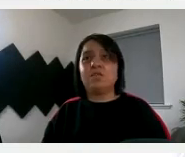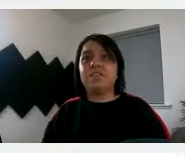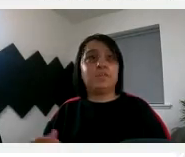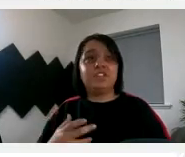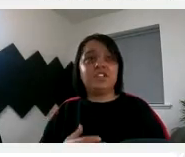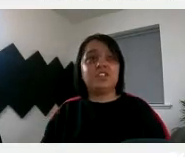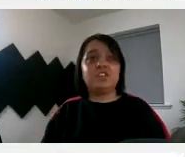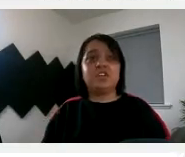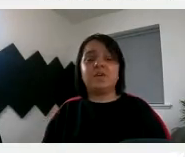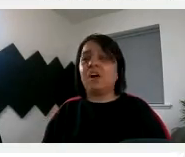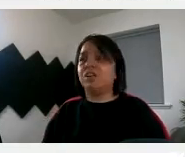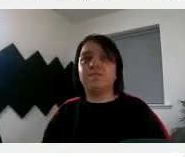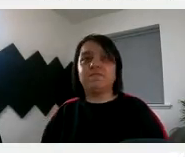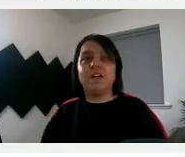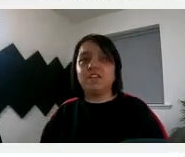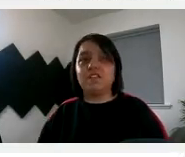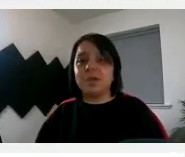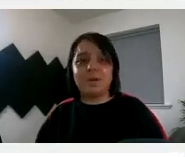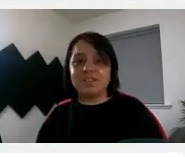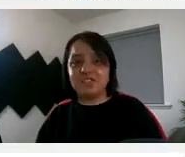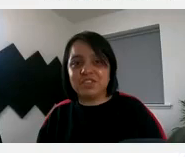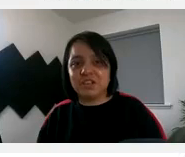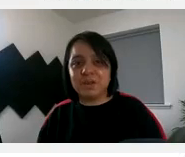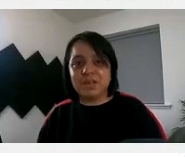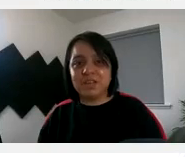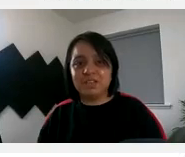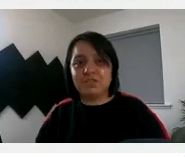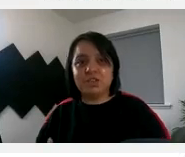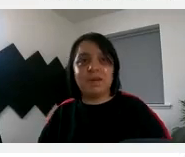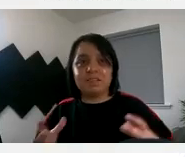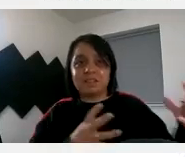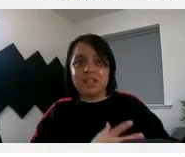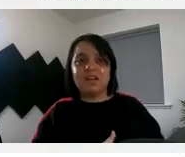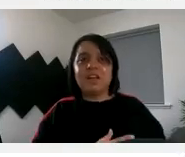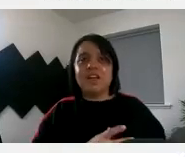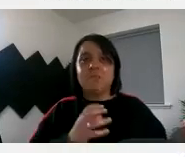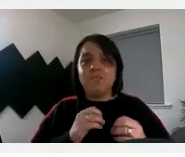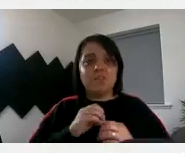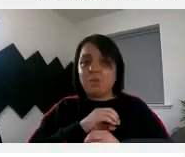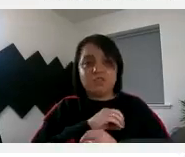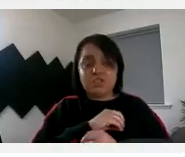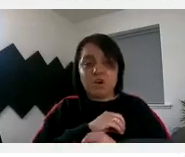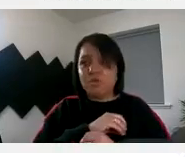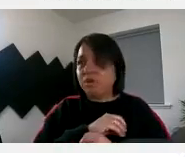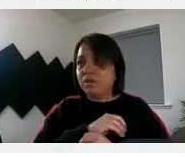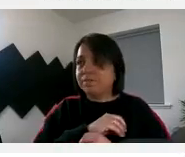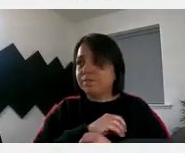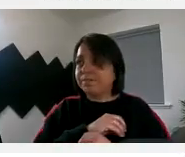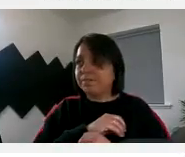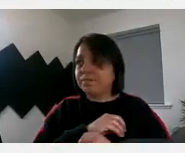Or if somebody cheated on you, you could be like, oh, the fucking bastard cheated on me. So you're talking about that. Before that was